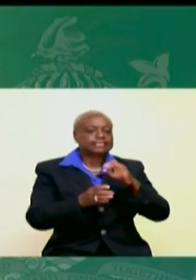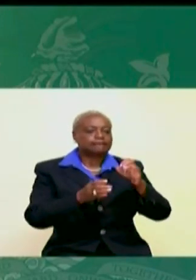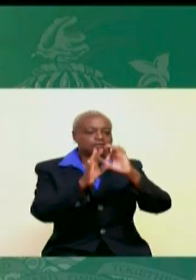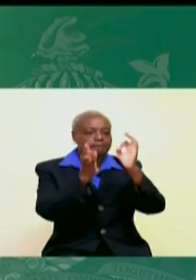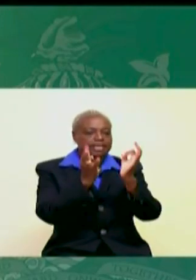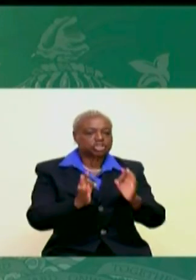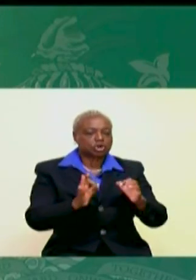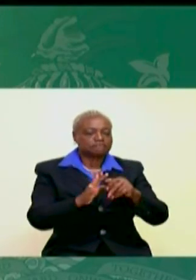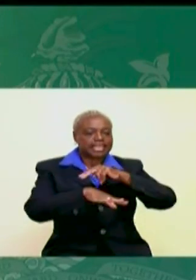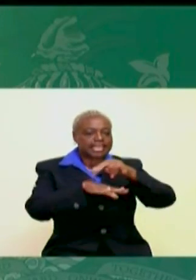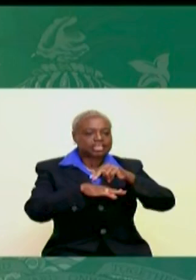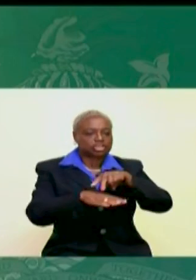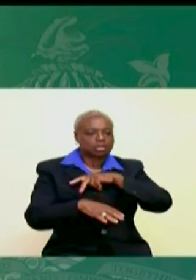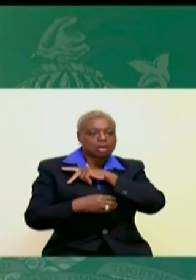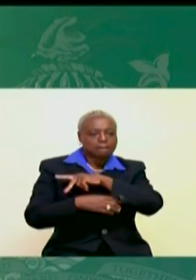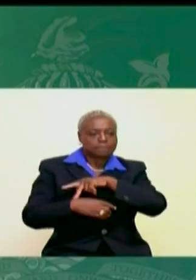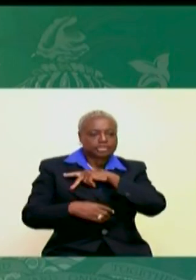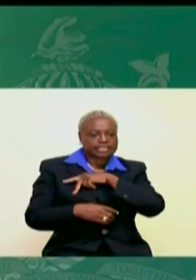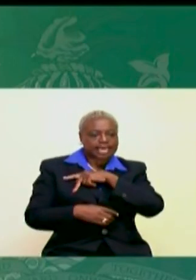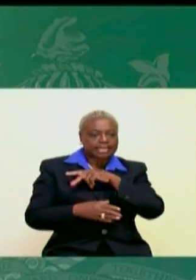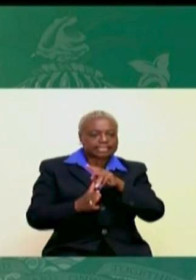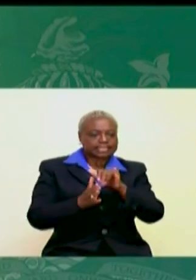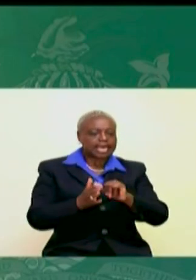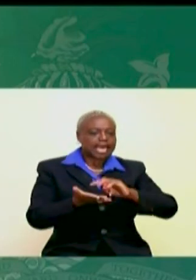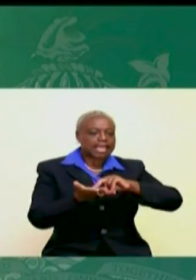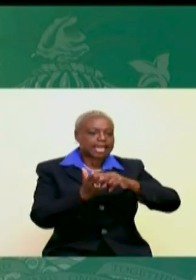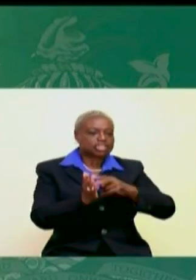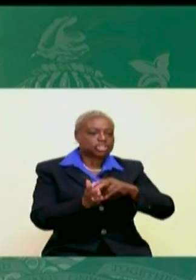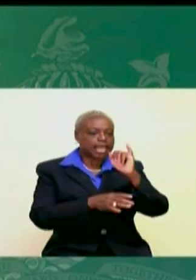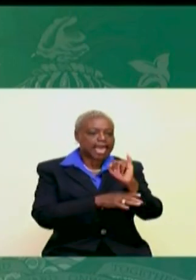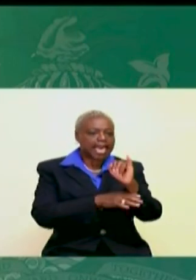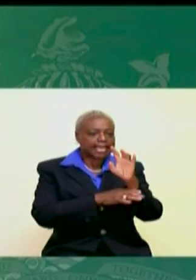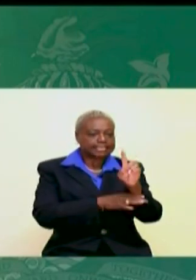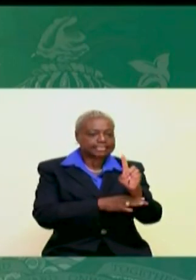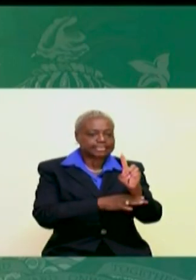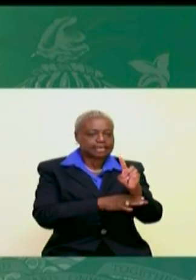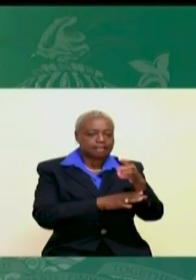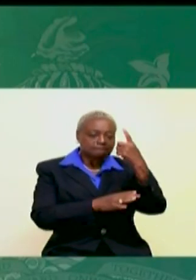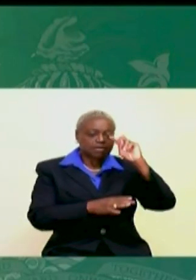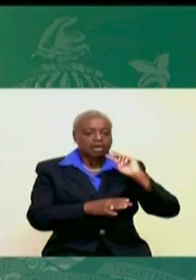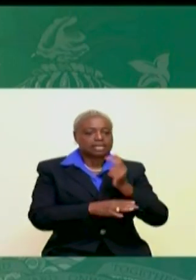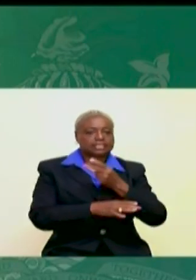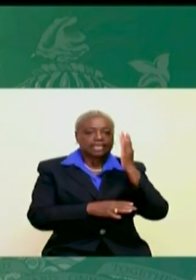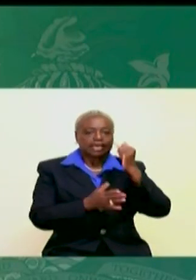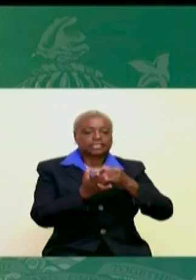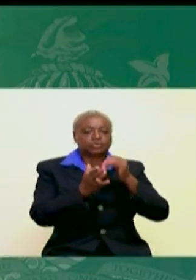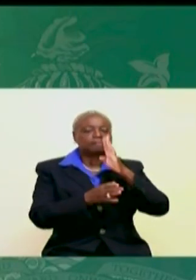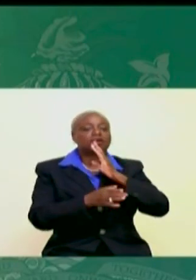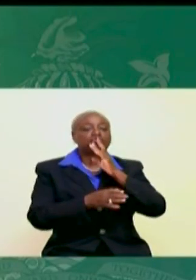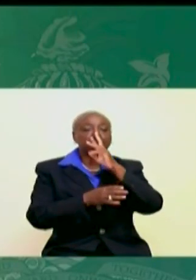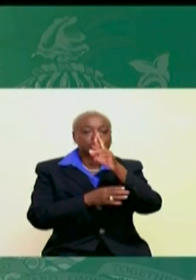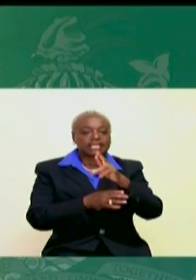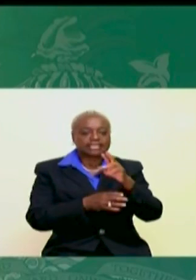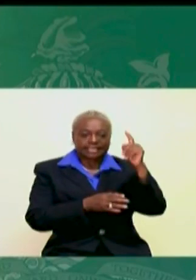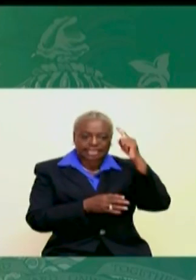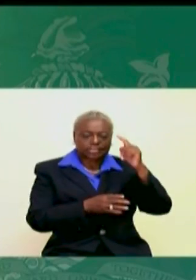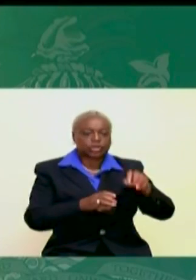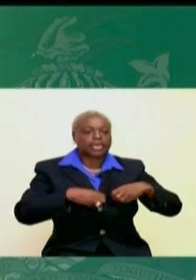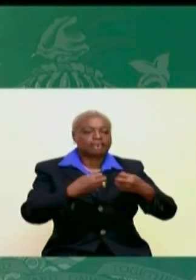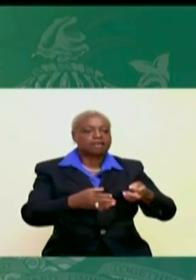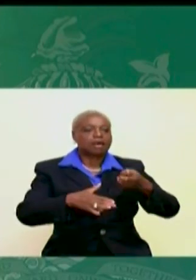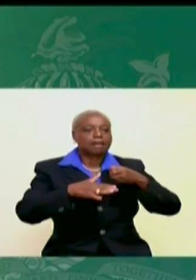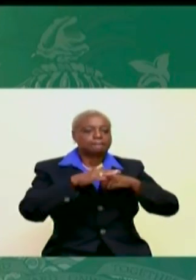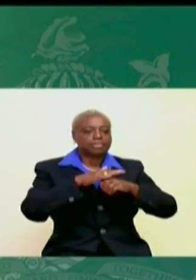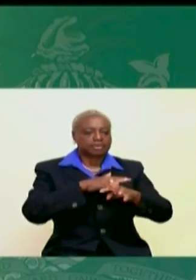national personality, the national identity. And for us, it will be a very real sense, the rebirth